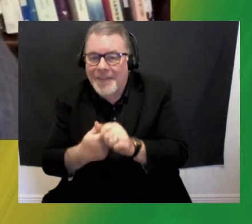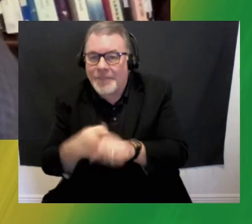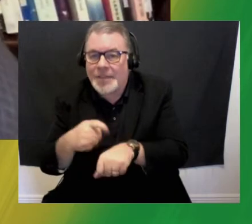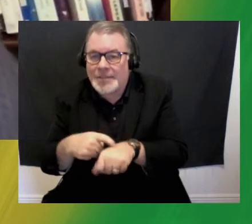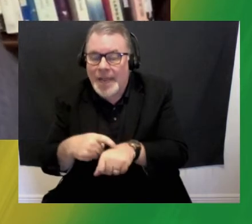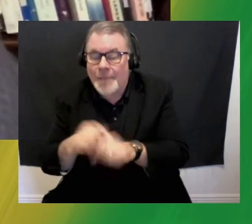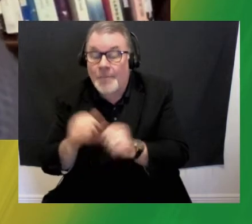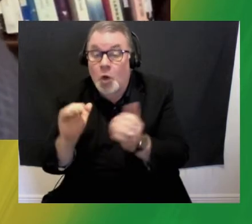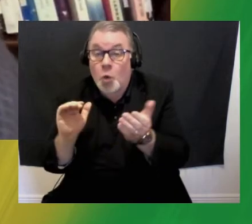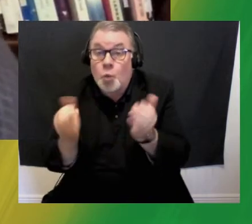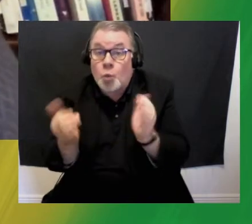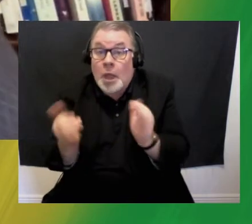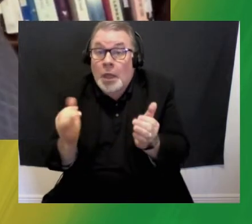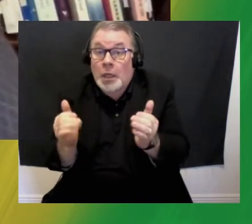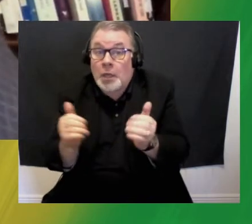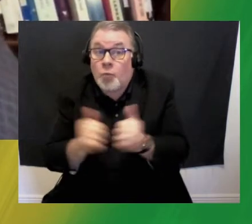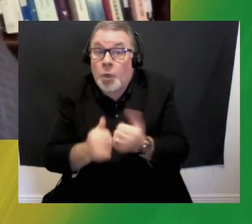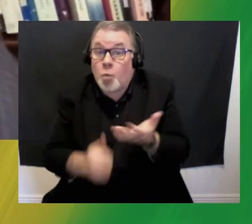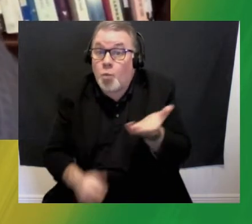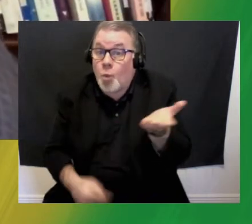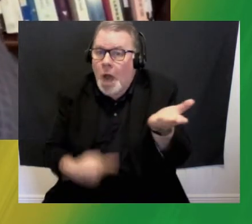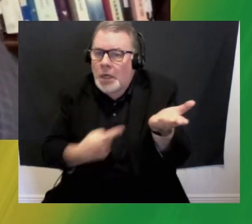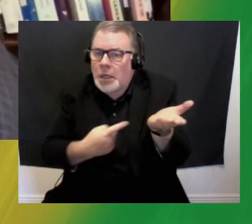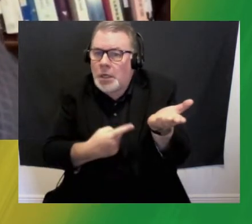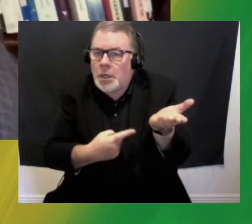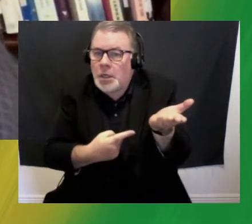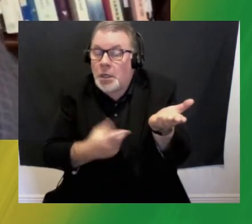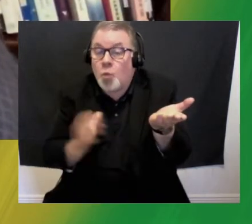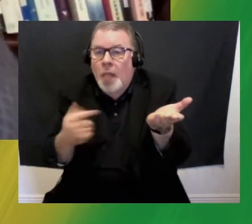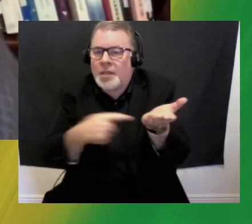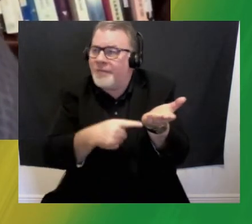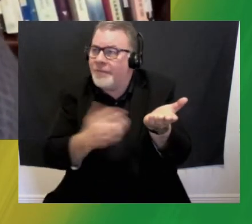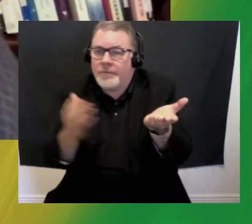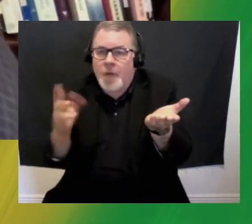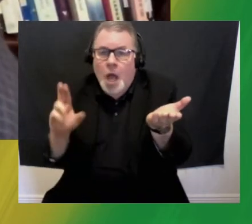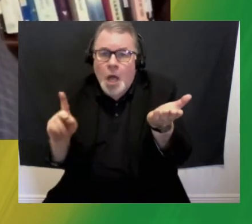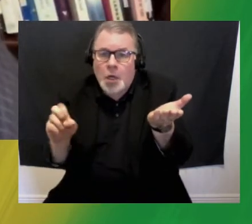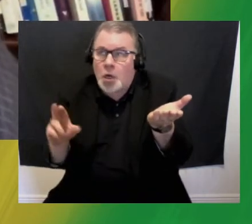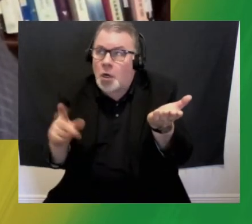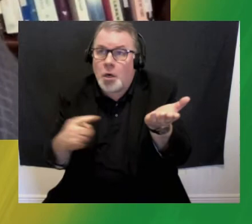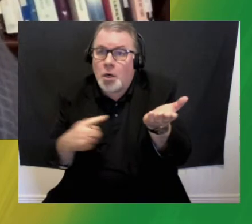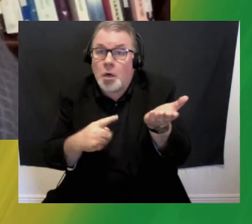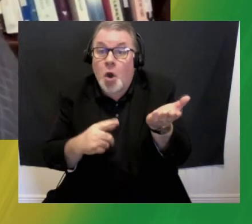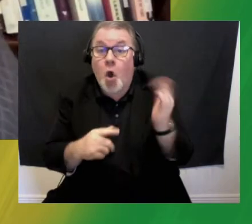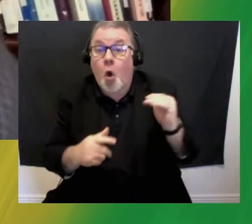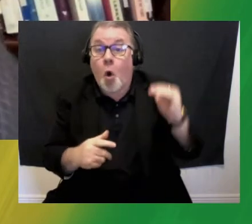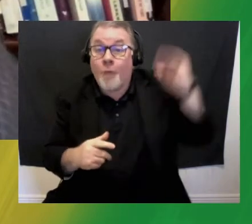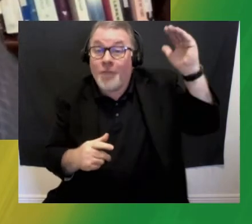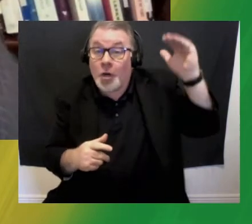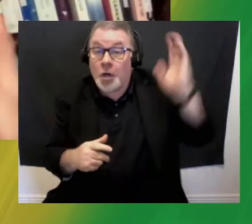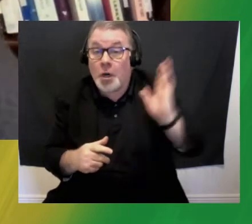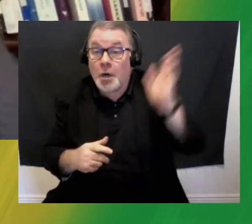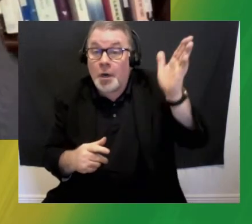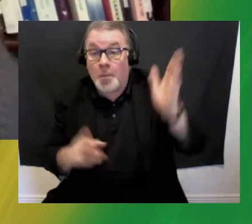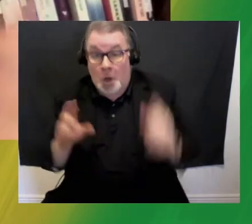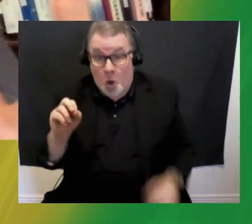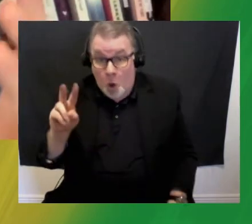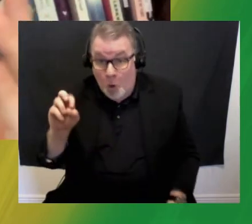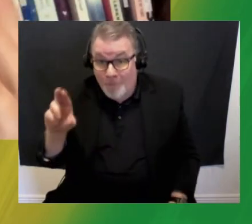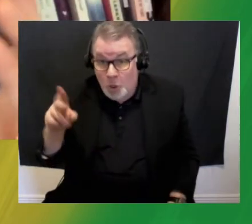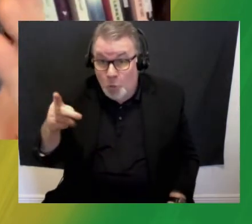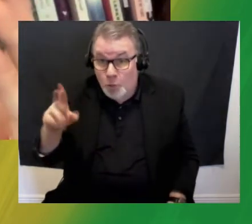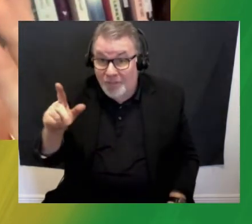something. What? It's relative to over. But the word overprivileged isn't even a word, y'all. Like it's not even in